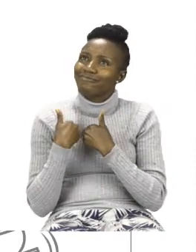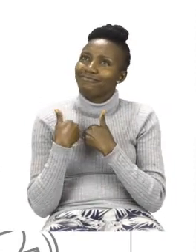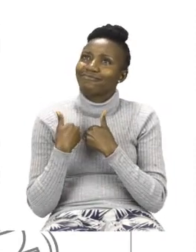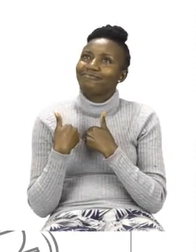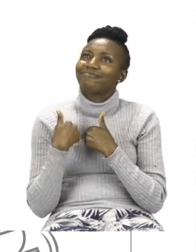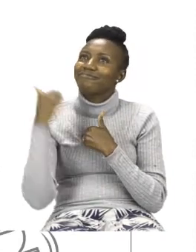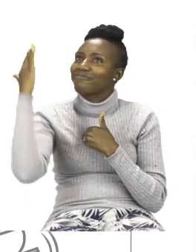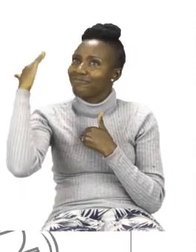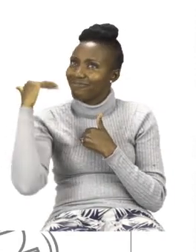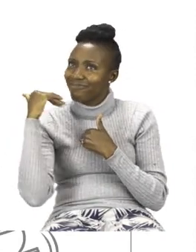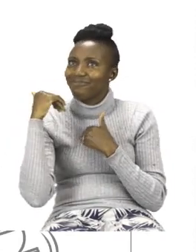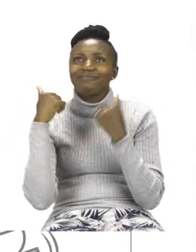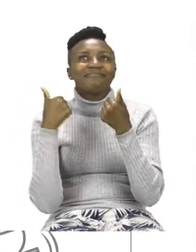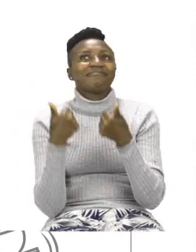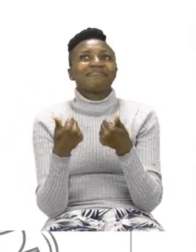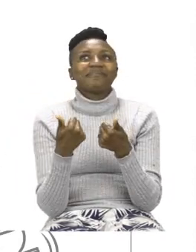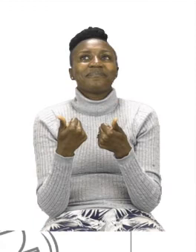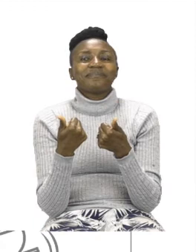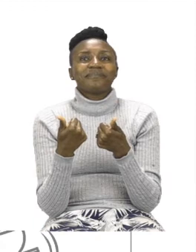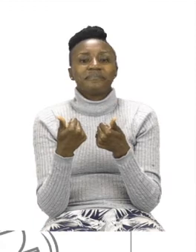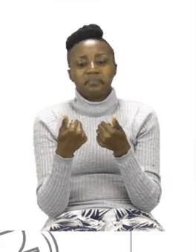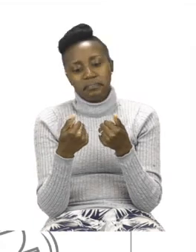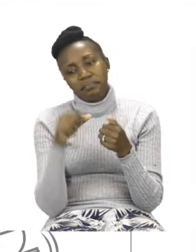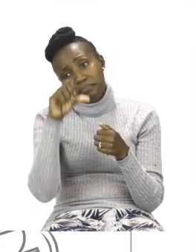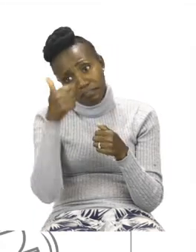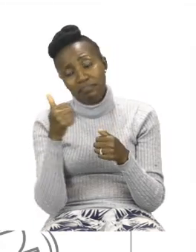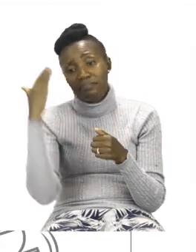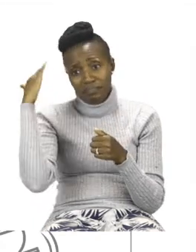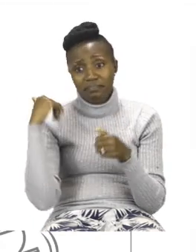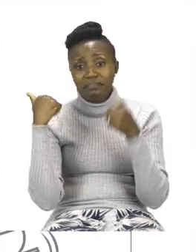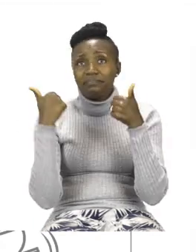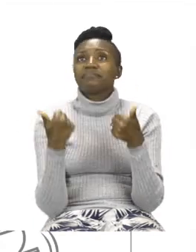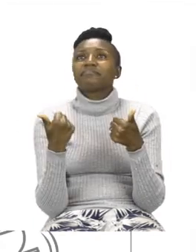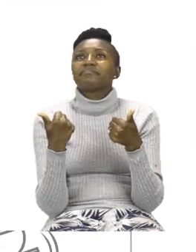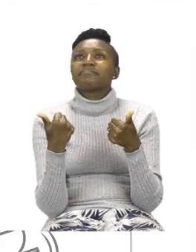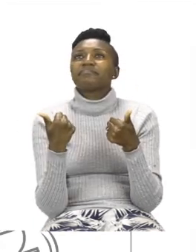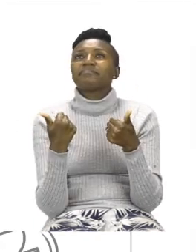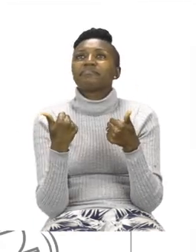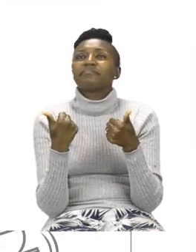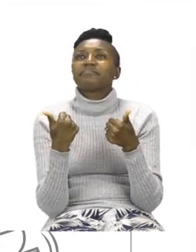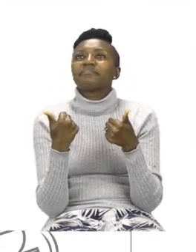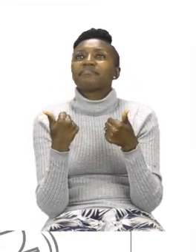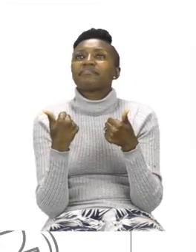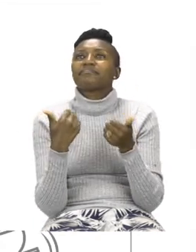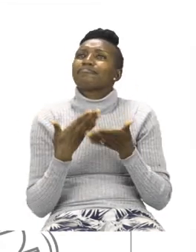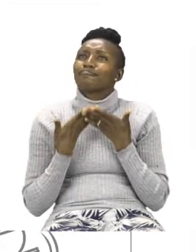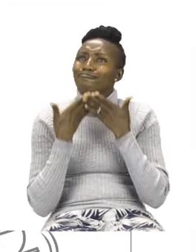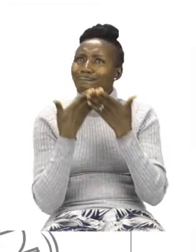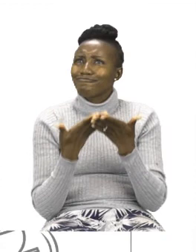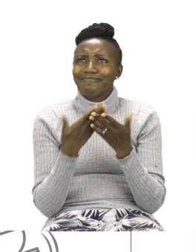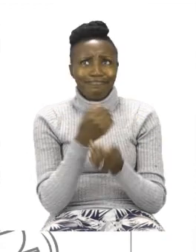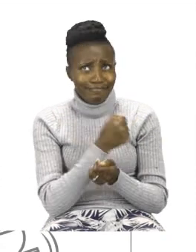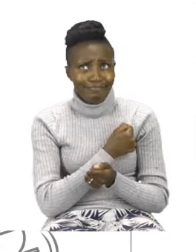behavior. Another type of good behavior that we can do is to help our